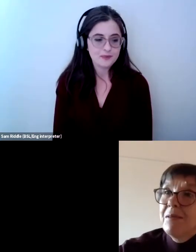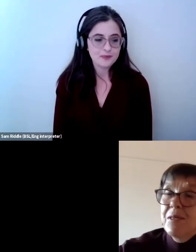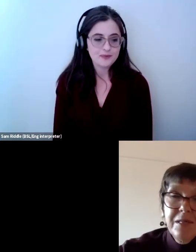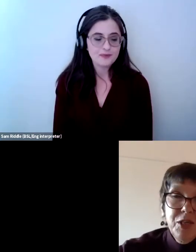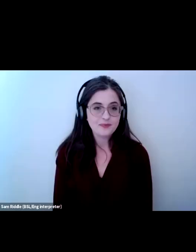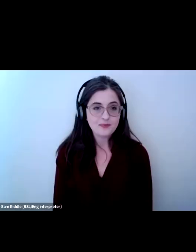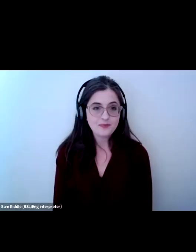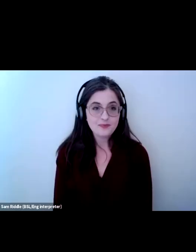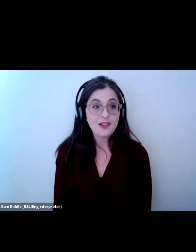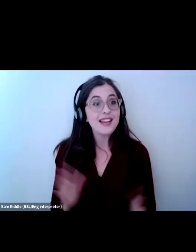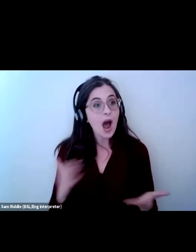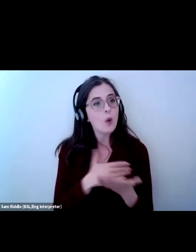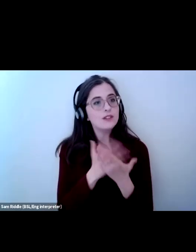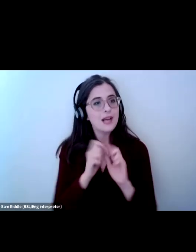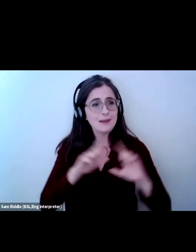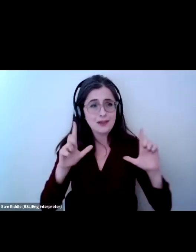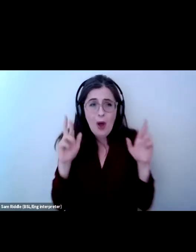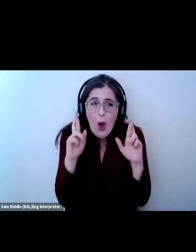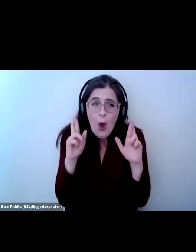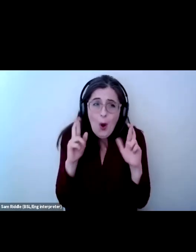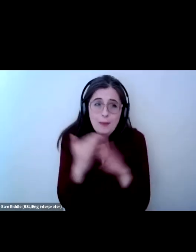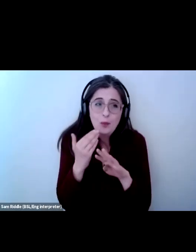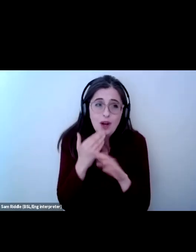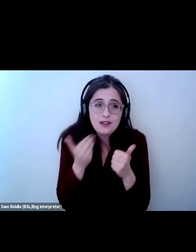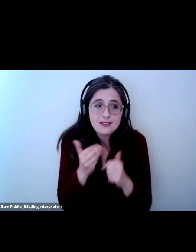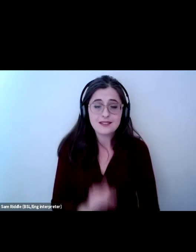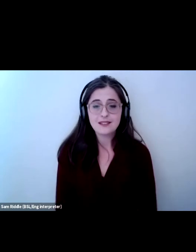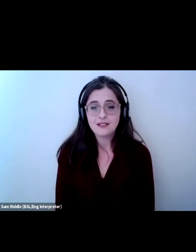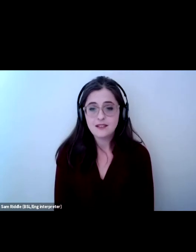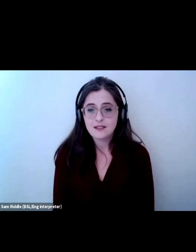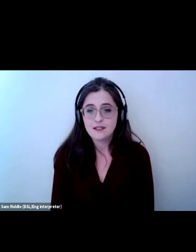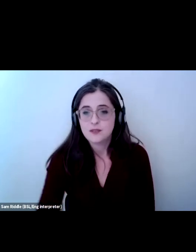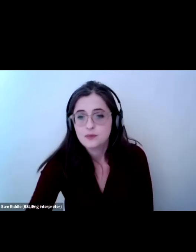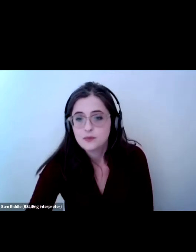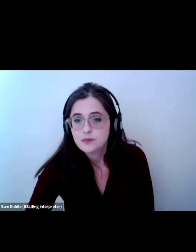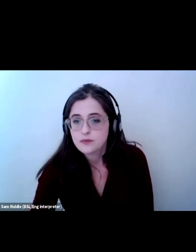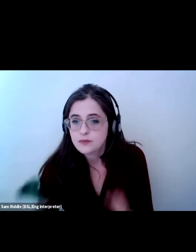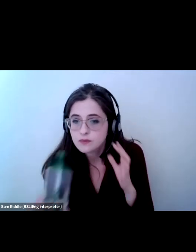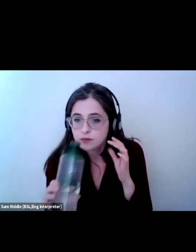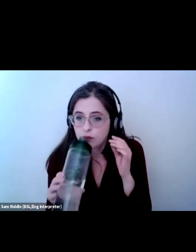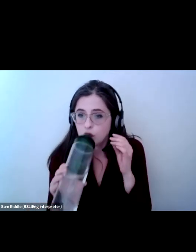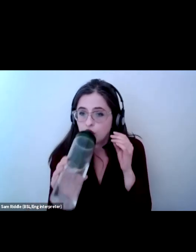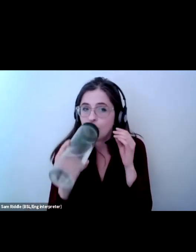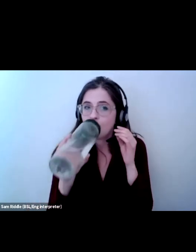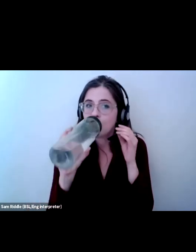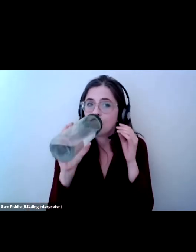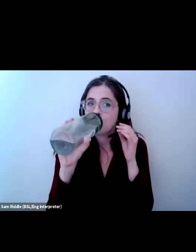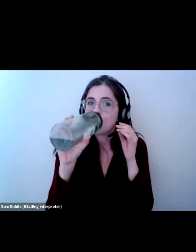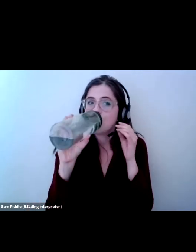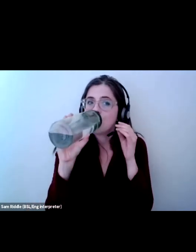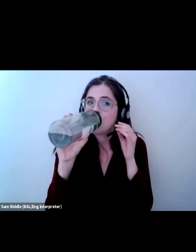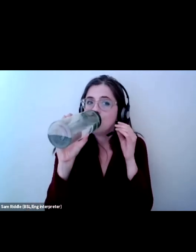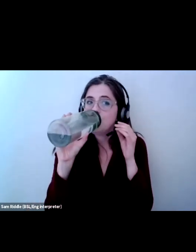Okay, I'm just going to share my screen. Hope it works. That's just... We can see, I can see you, Debbie,